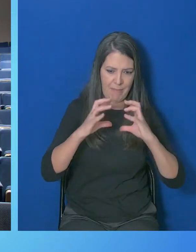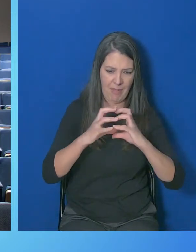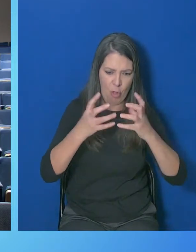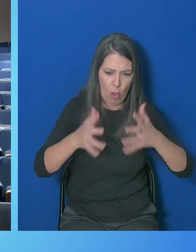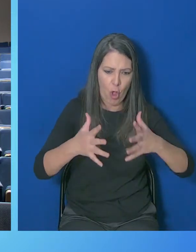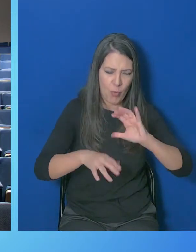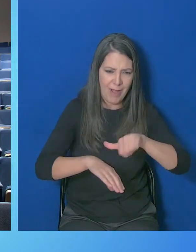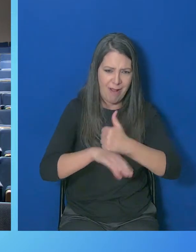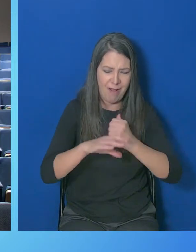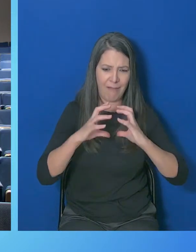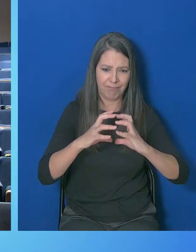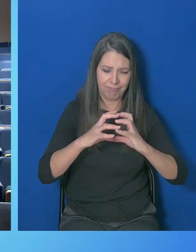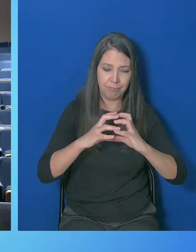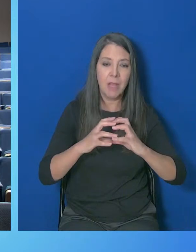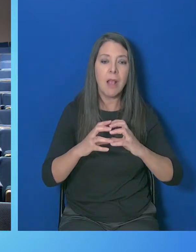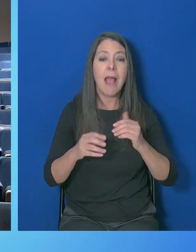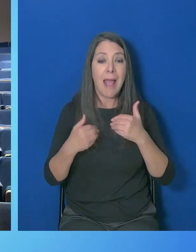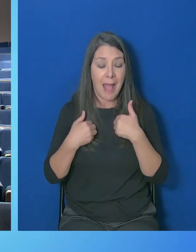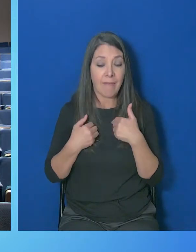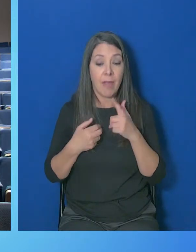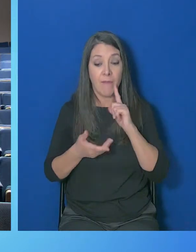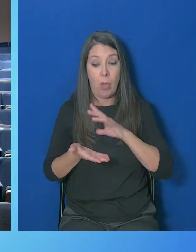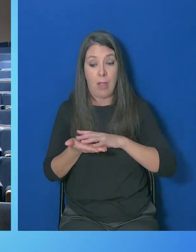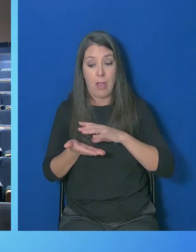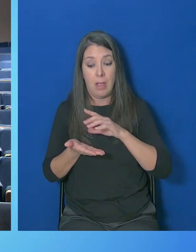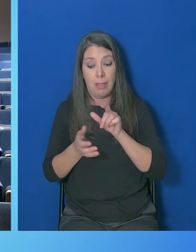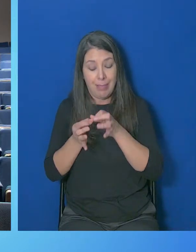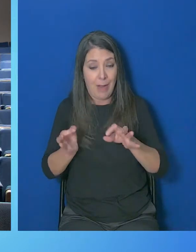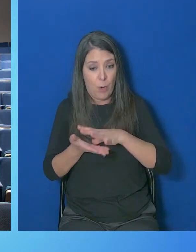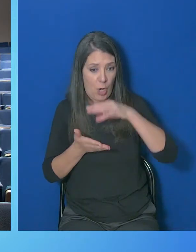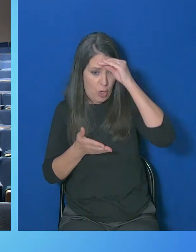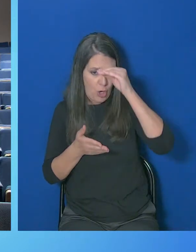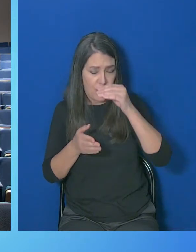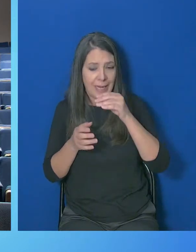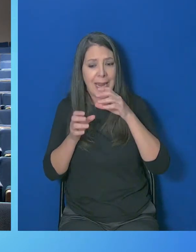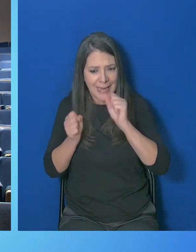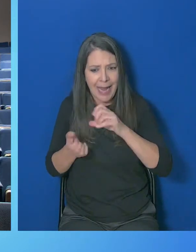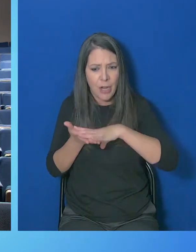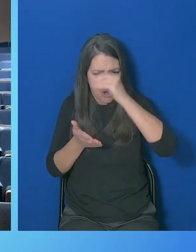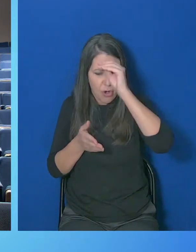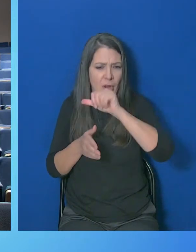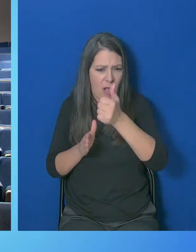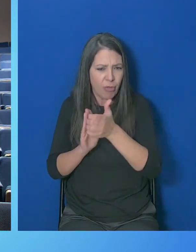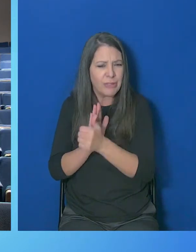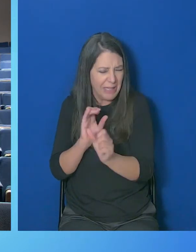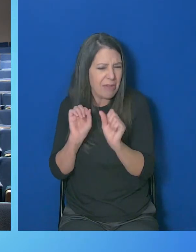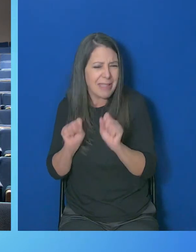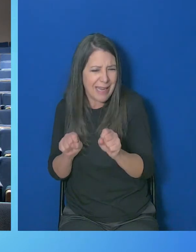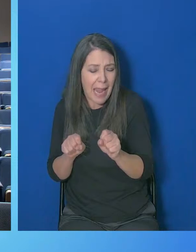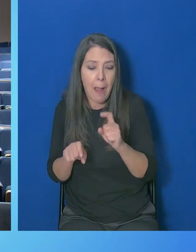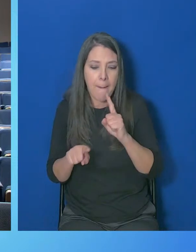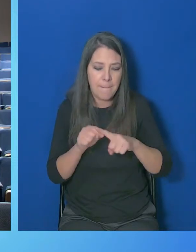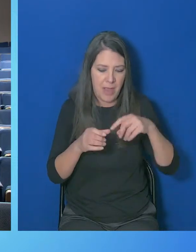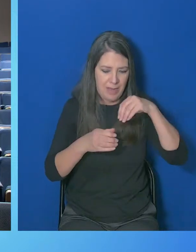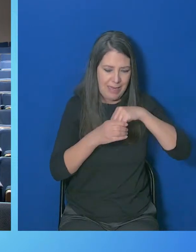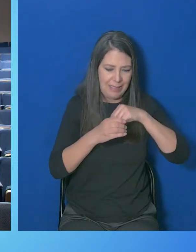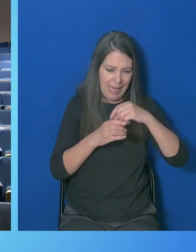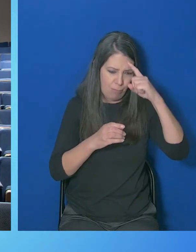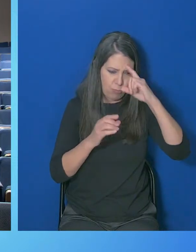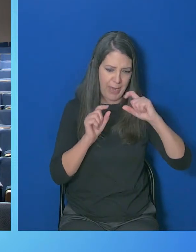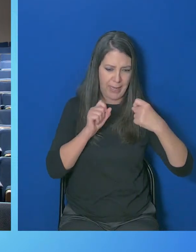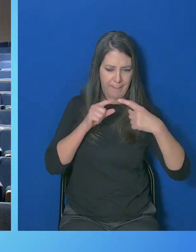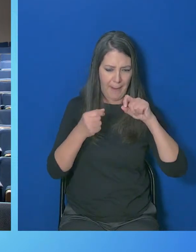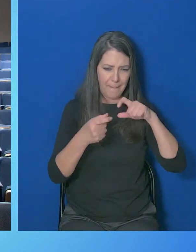Although the windows for language learning and other skills remain open, these brain circuits become